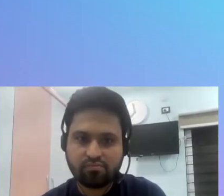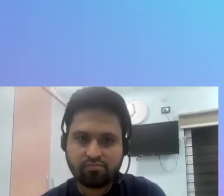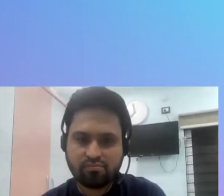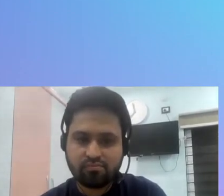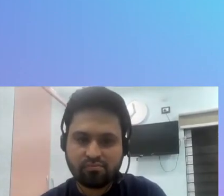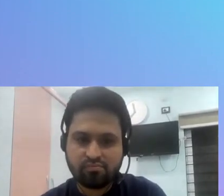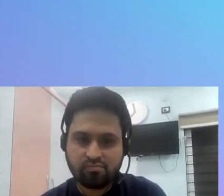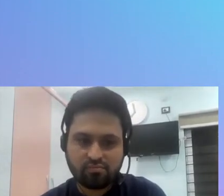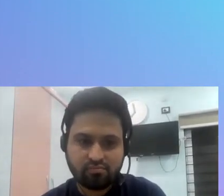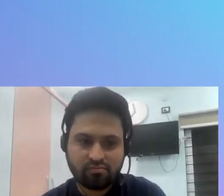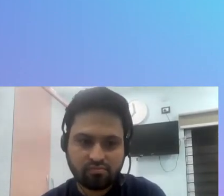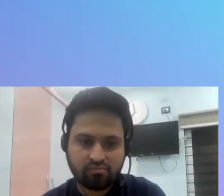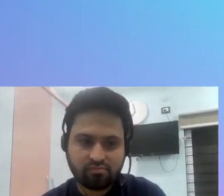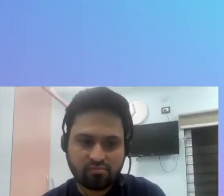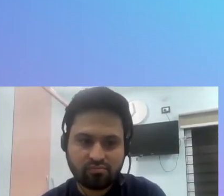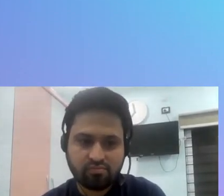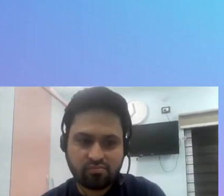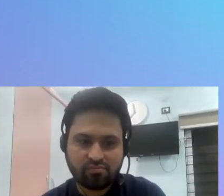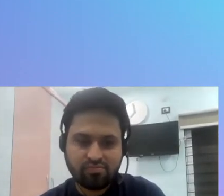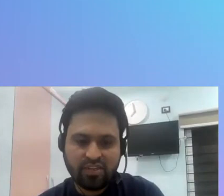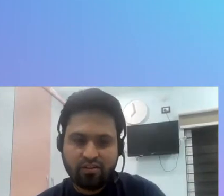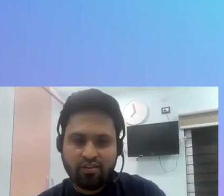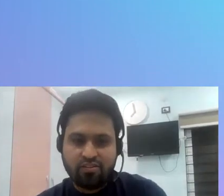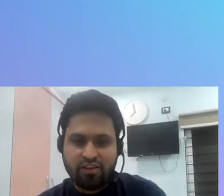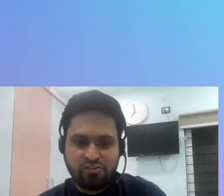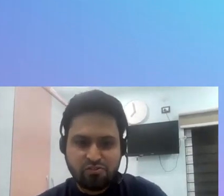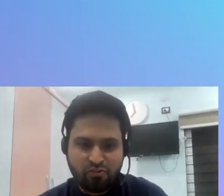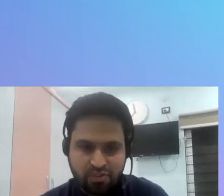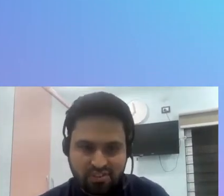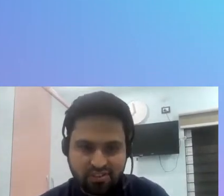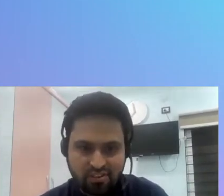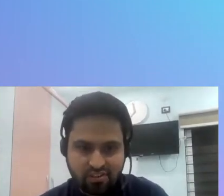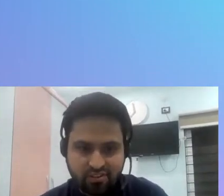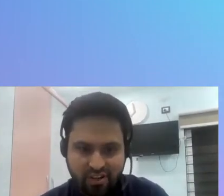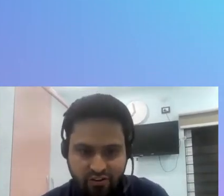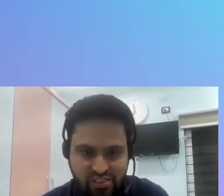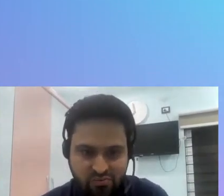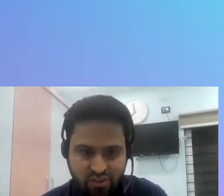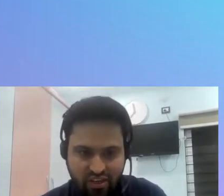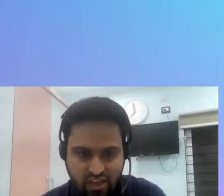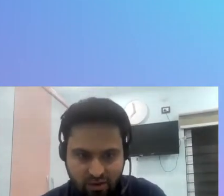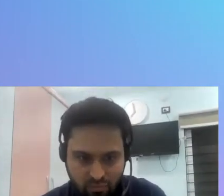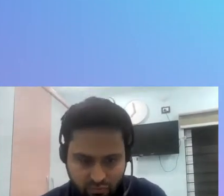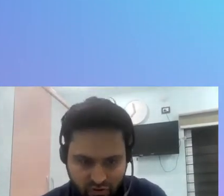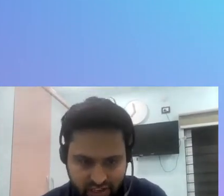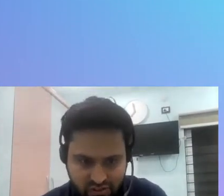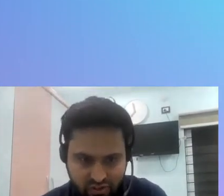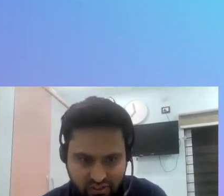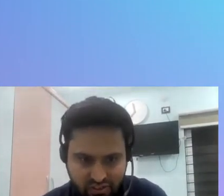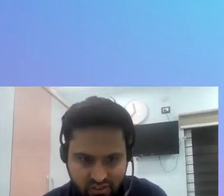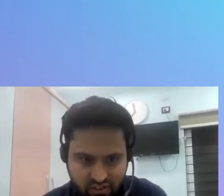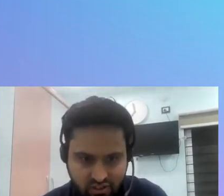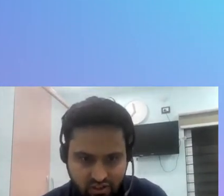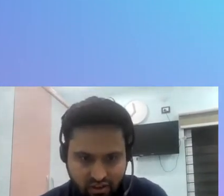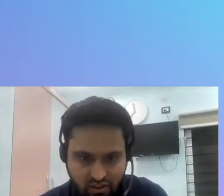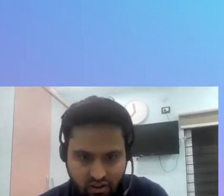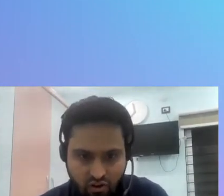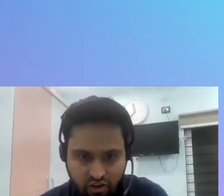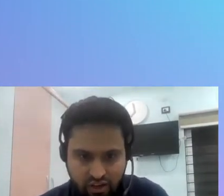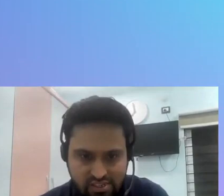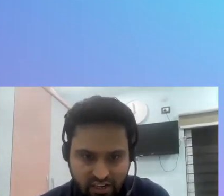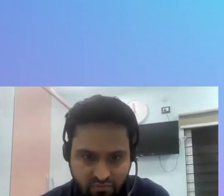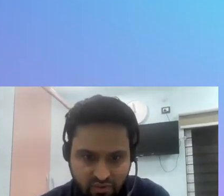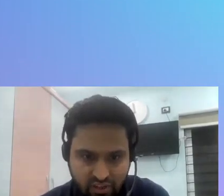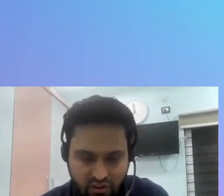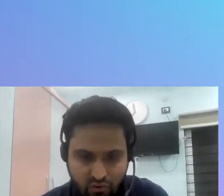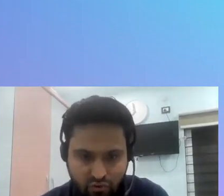I'm the product manager, so I want to hear what you all think. Thank you so much, Harris. I'll move to next question. How